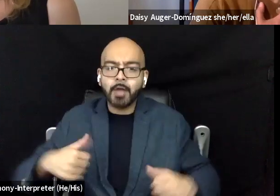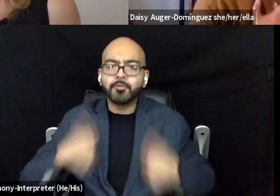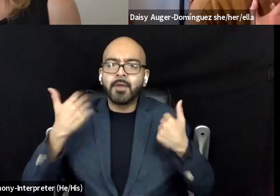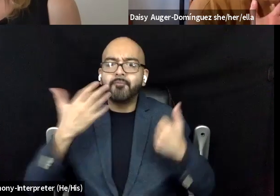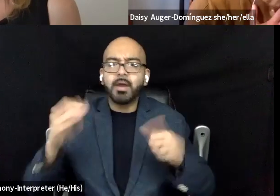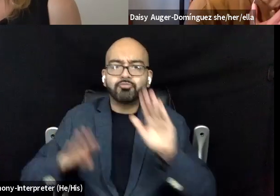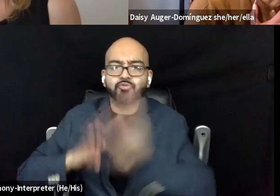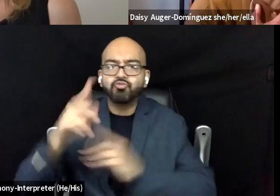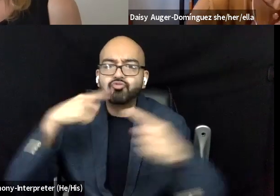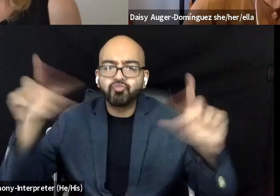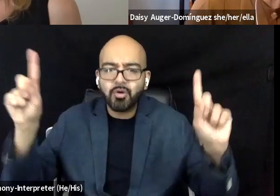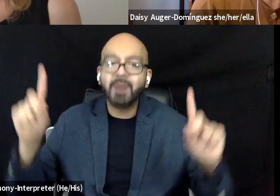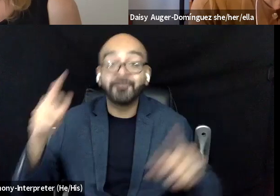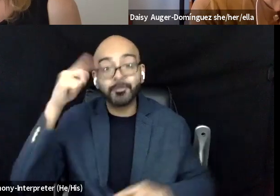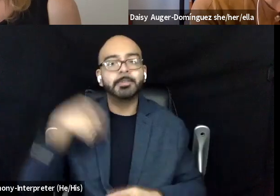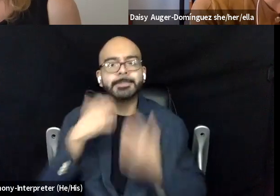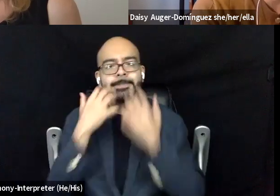And so that has a special place for me today.